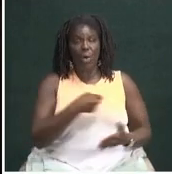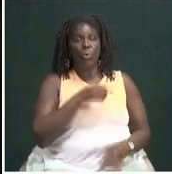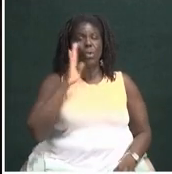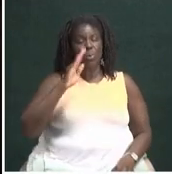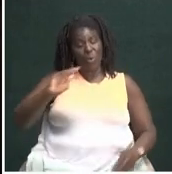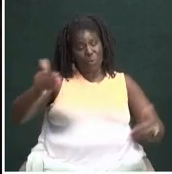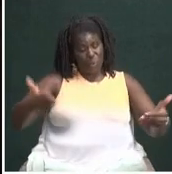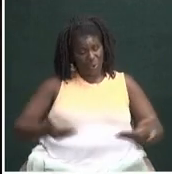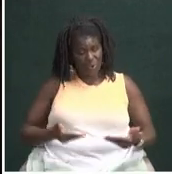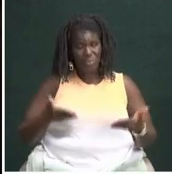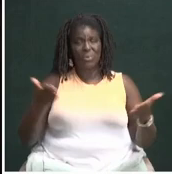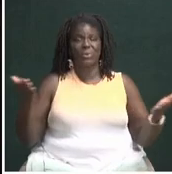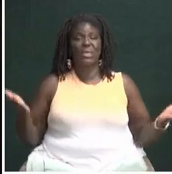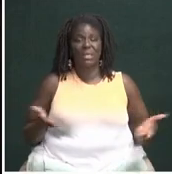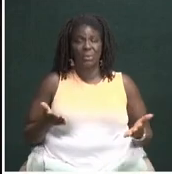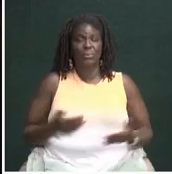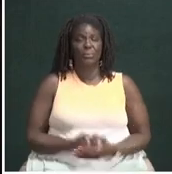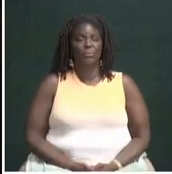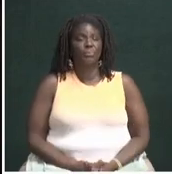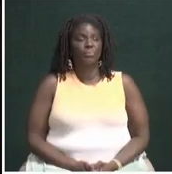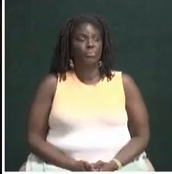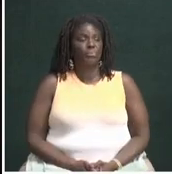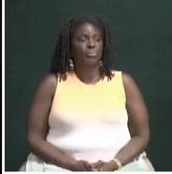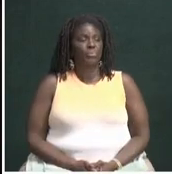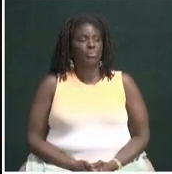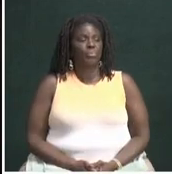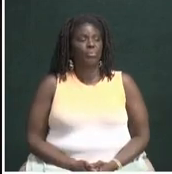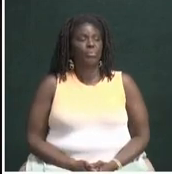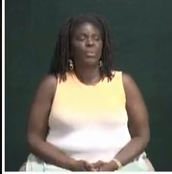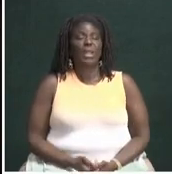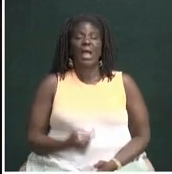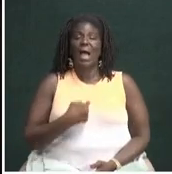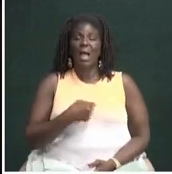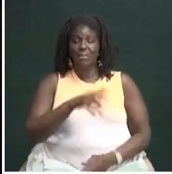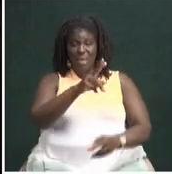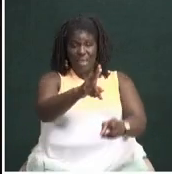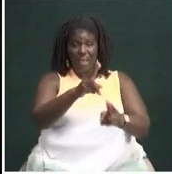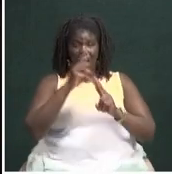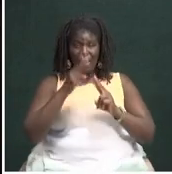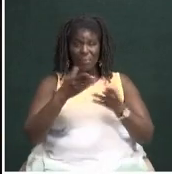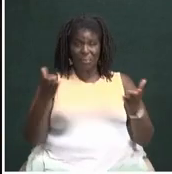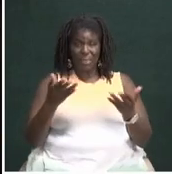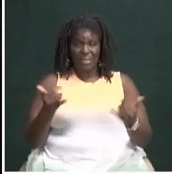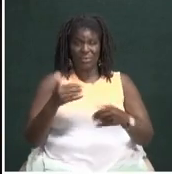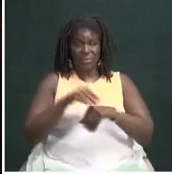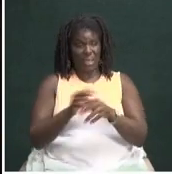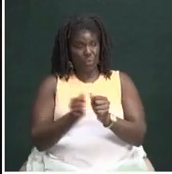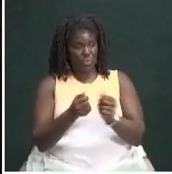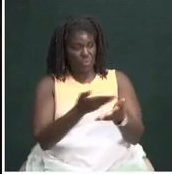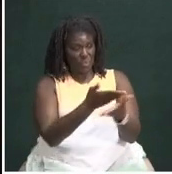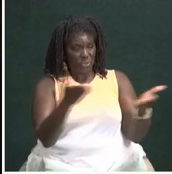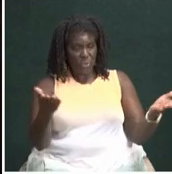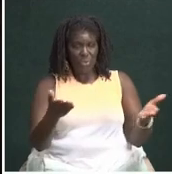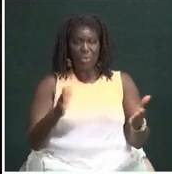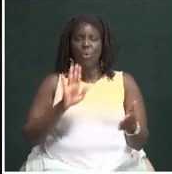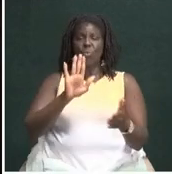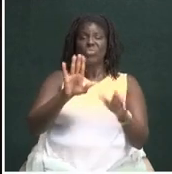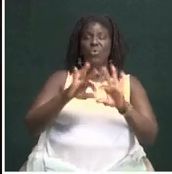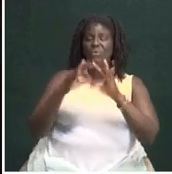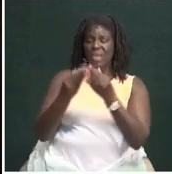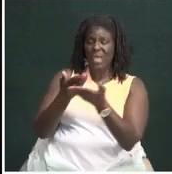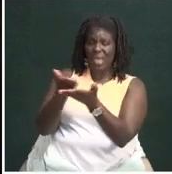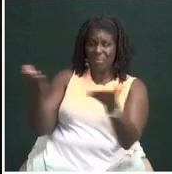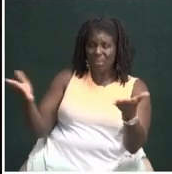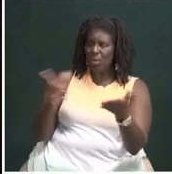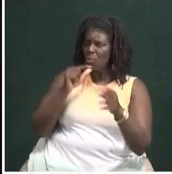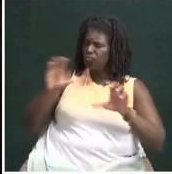you with open arms. In conclusion, I am really honored to be here tonight with you and with your families who